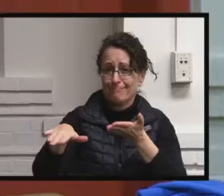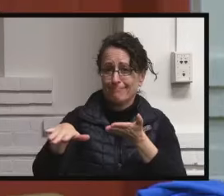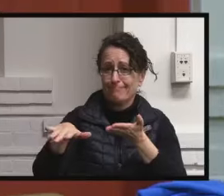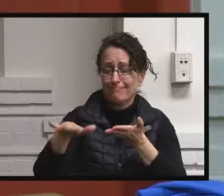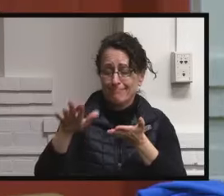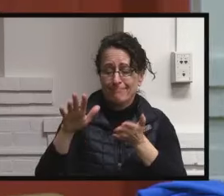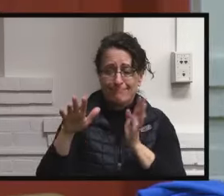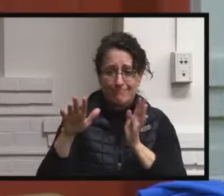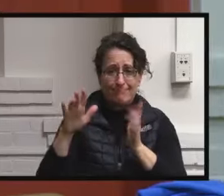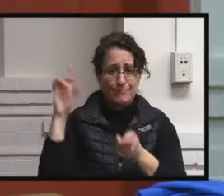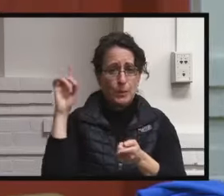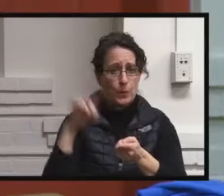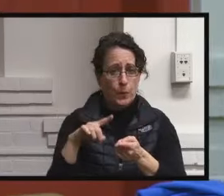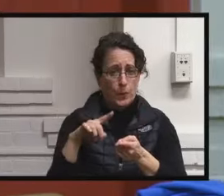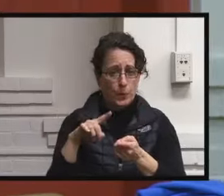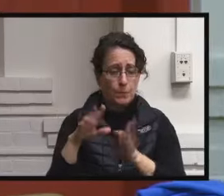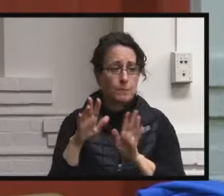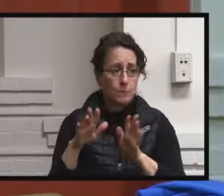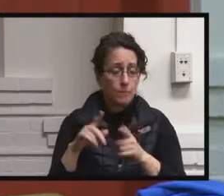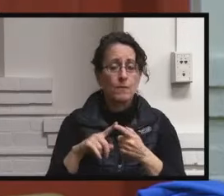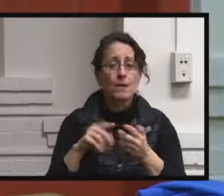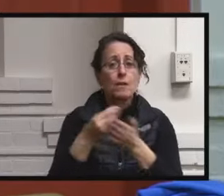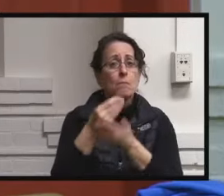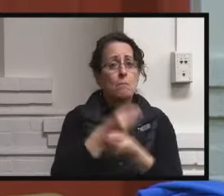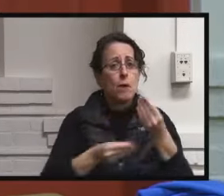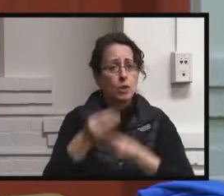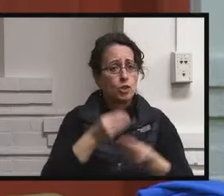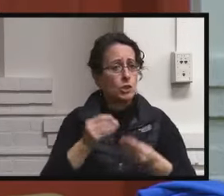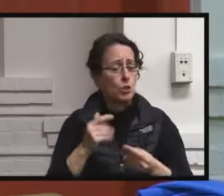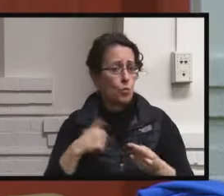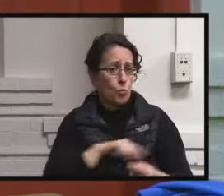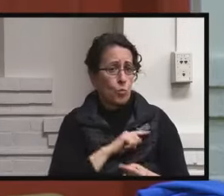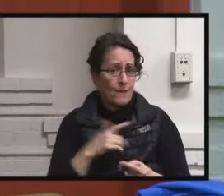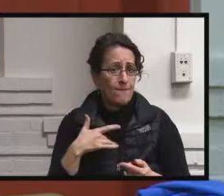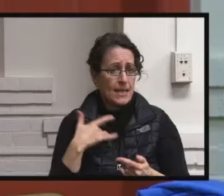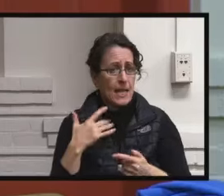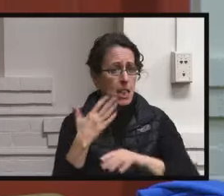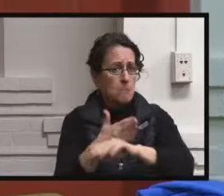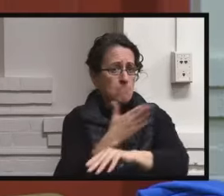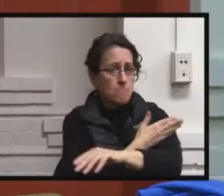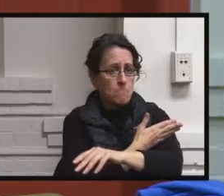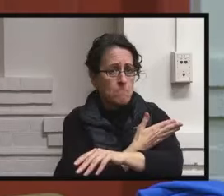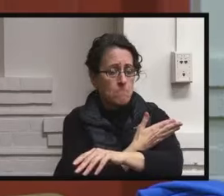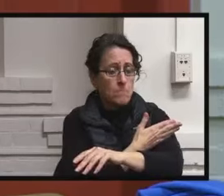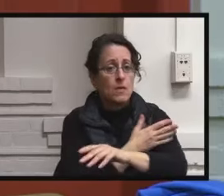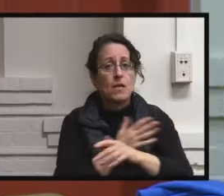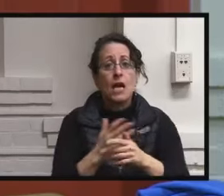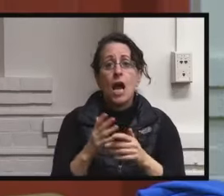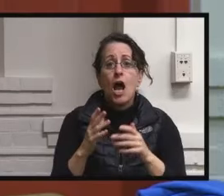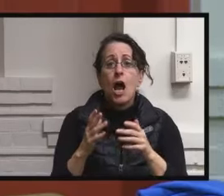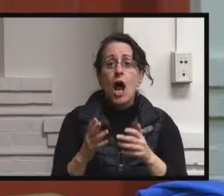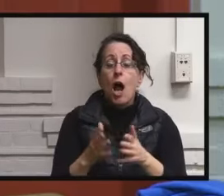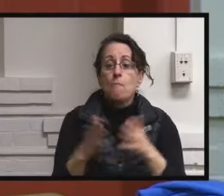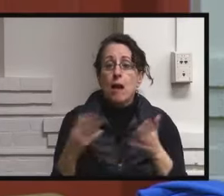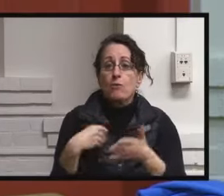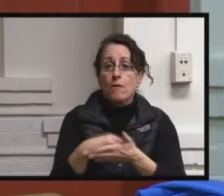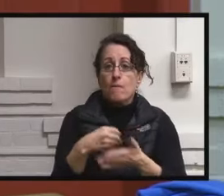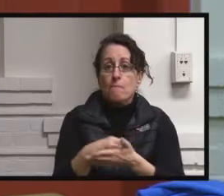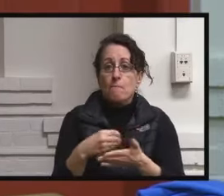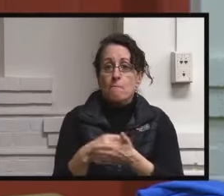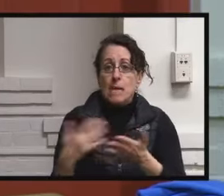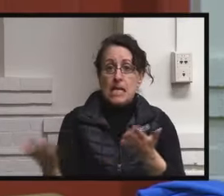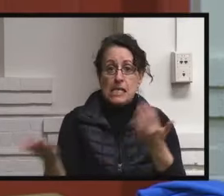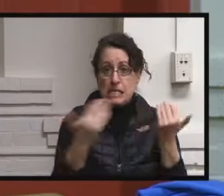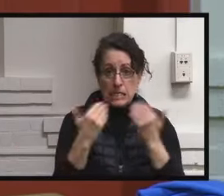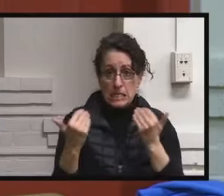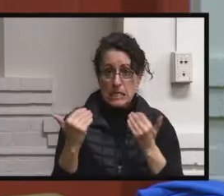We've created a more realistic budget, we think. We've decreased the revenues, but we've also decreased our staff.